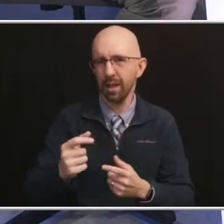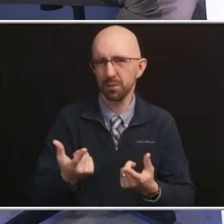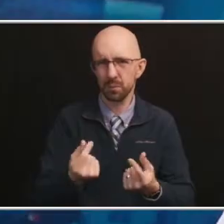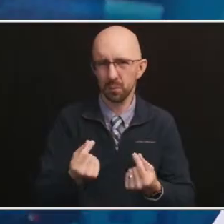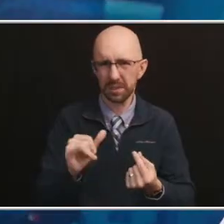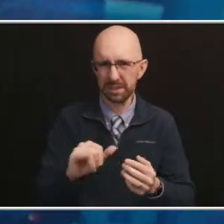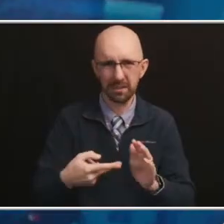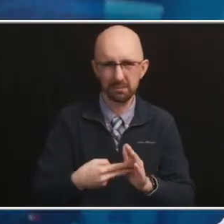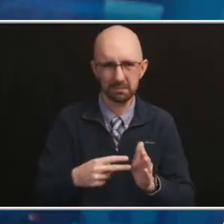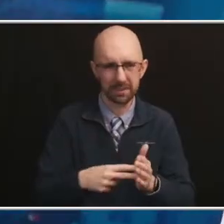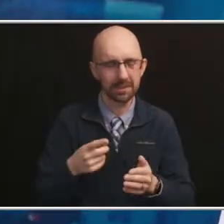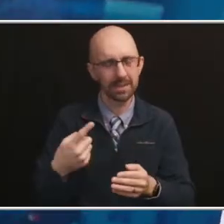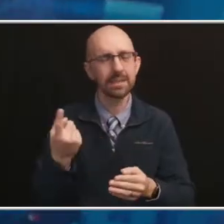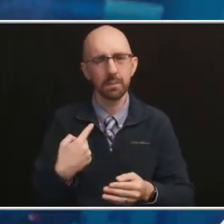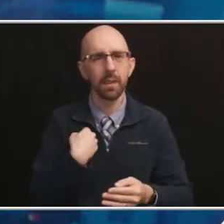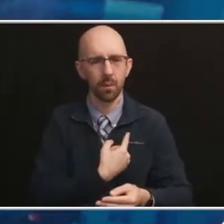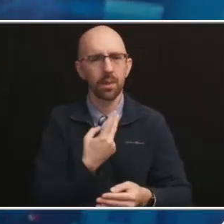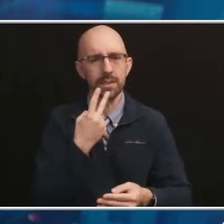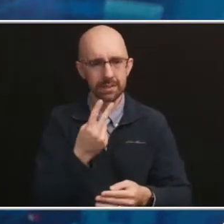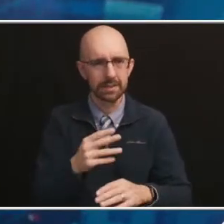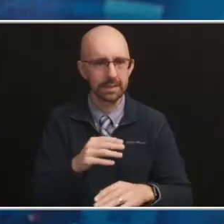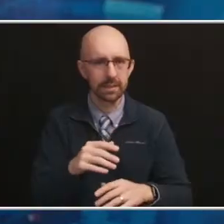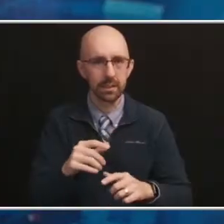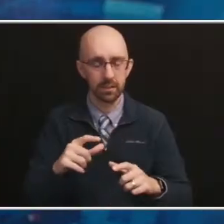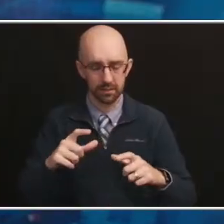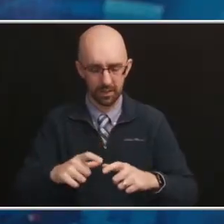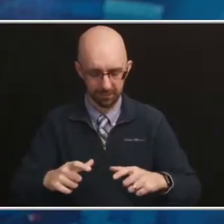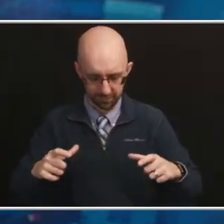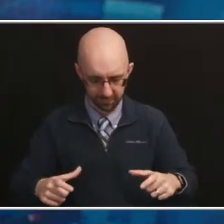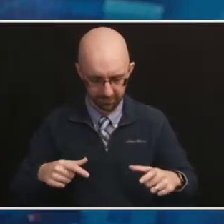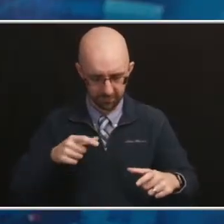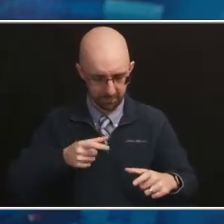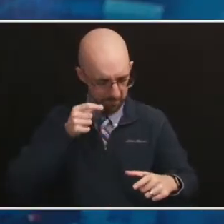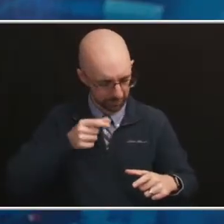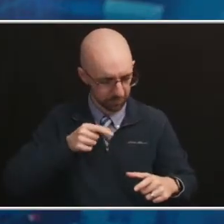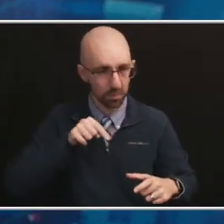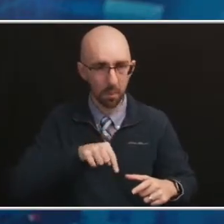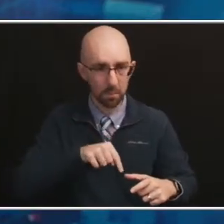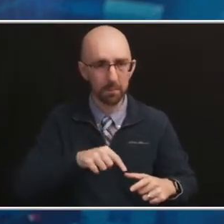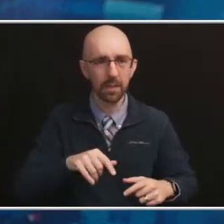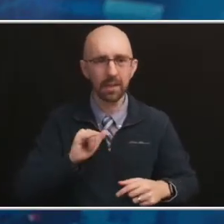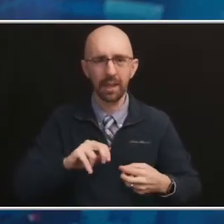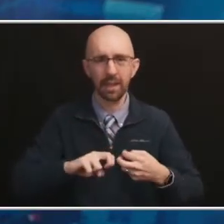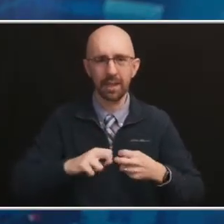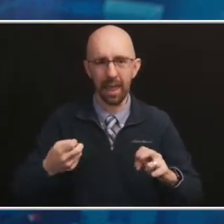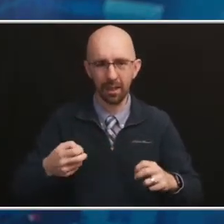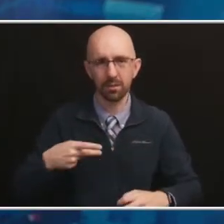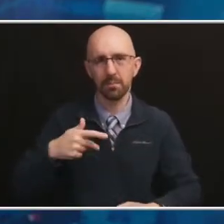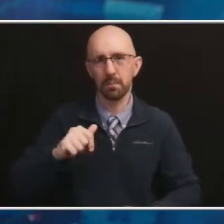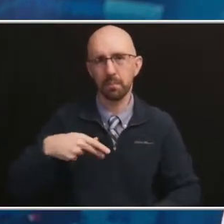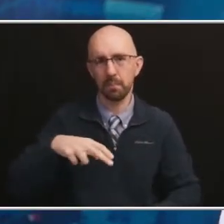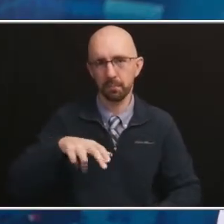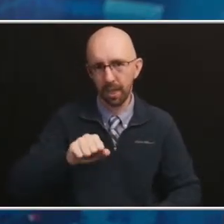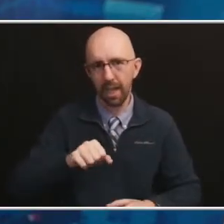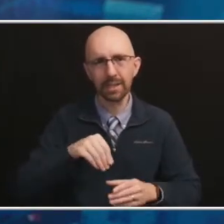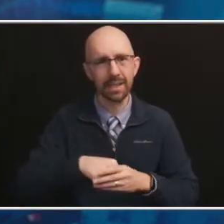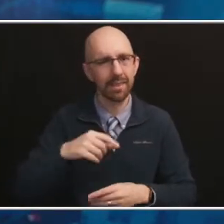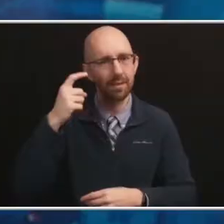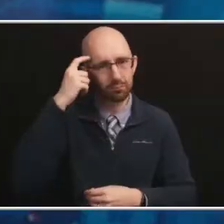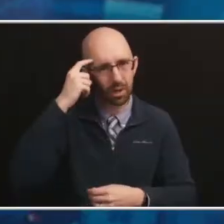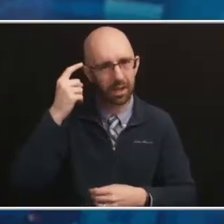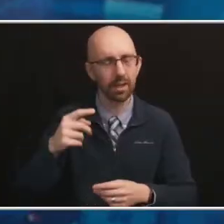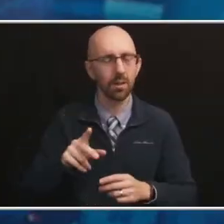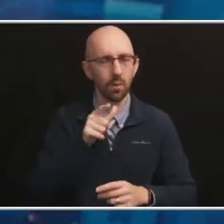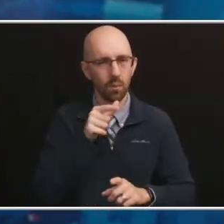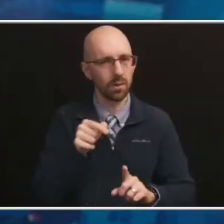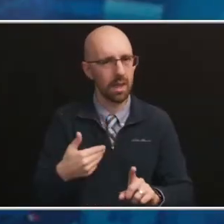something we see. These are things we see under the microscope. The amyloid plaques and the tangles are things we see under the microscope in the brain in people who have